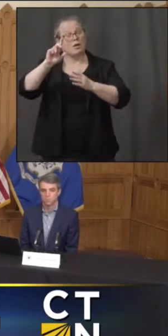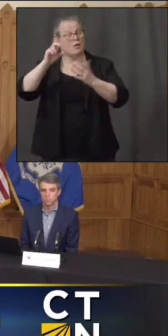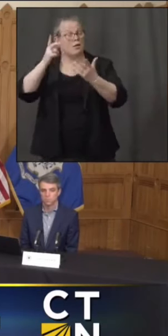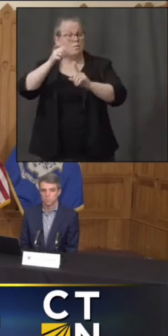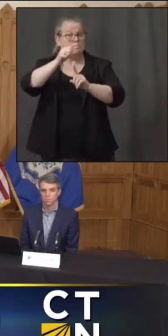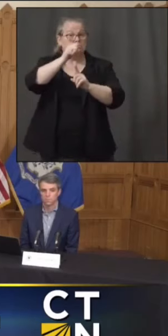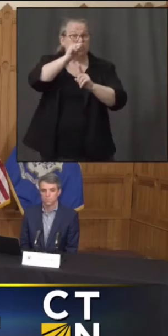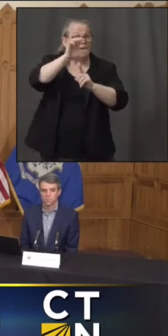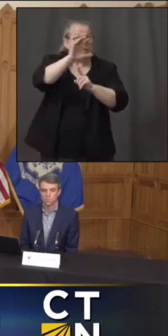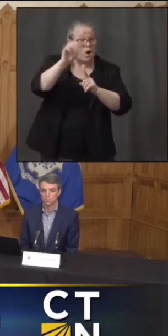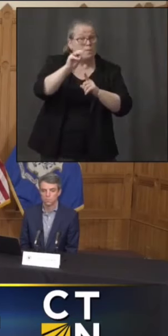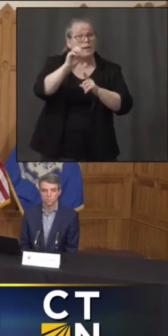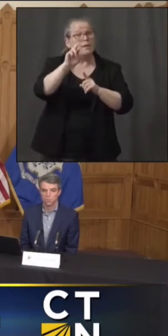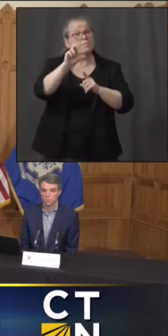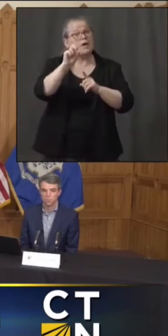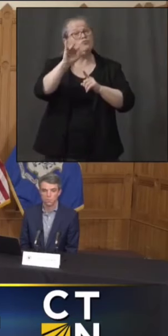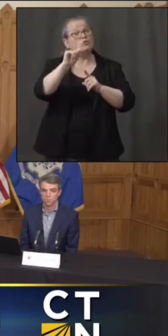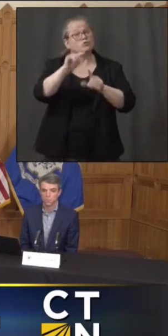like Microsoft?